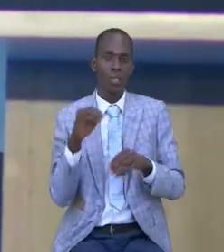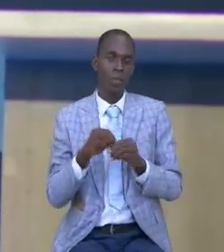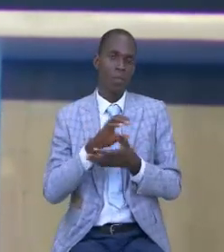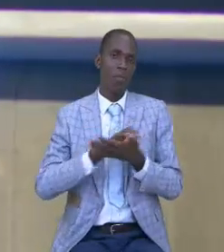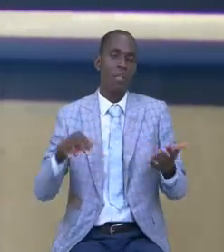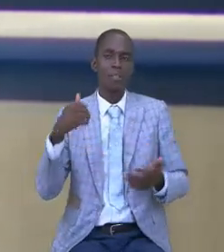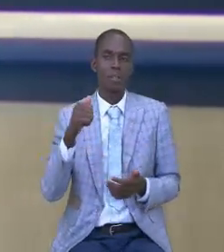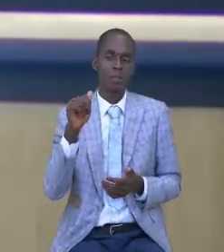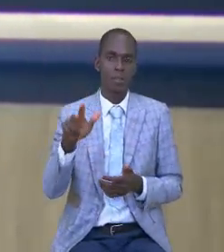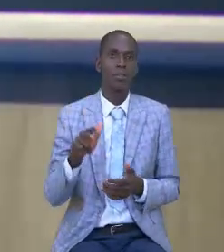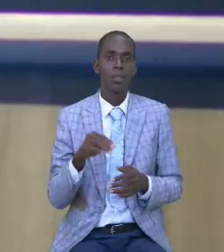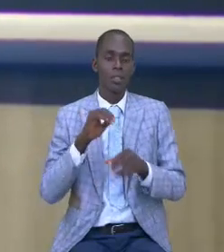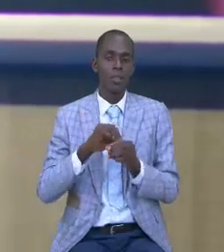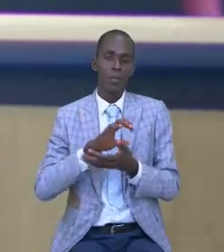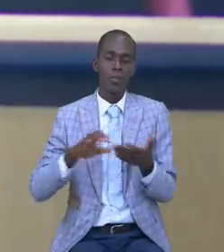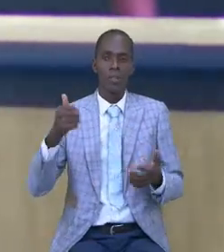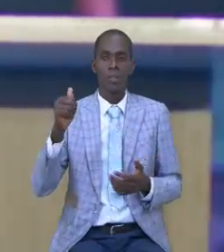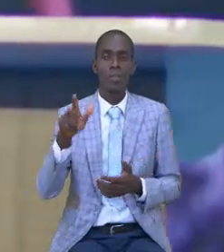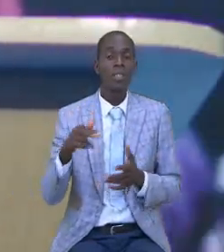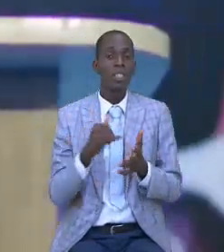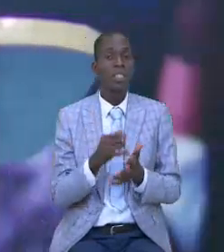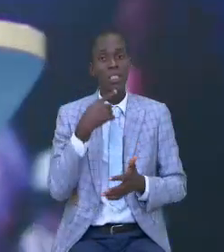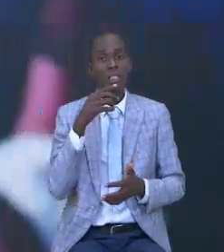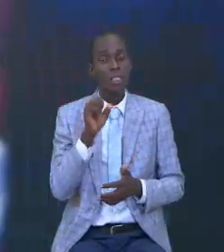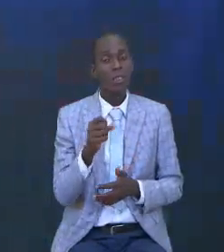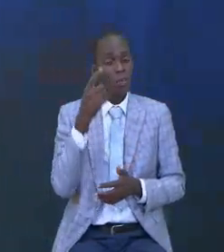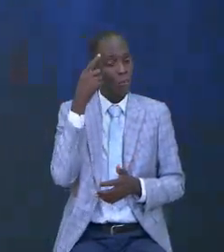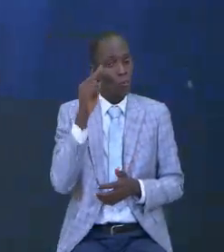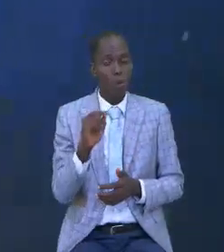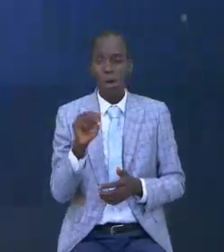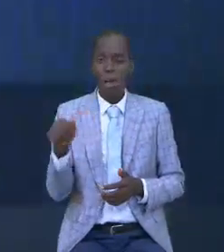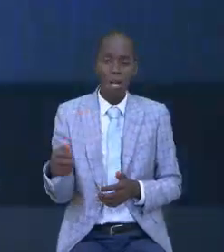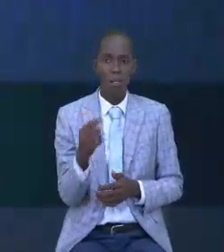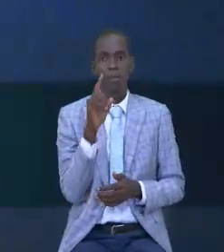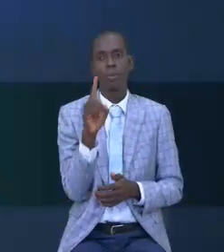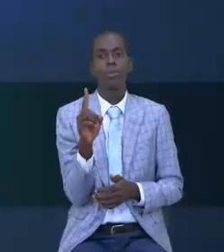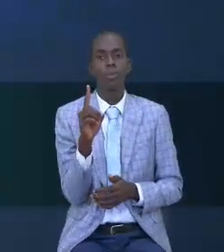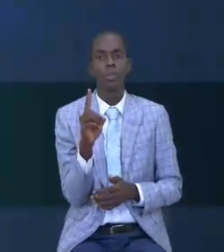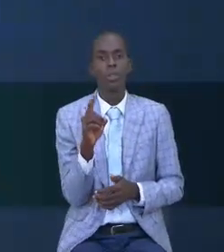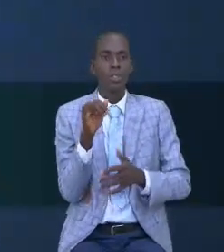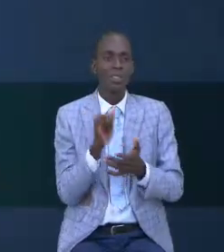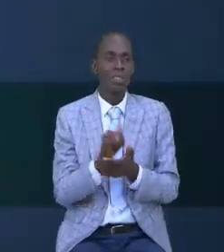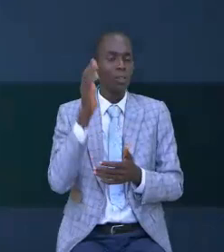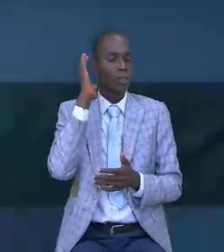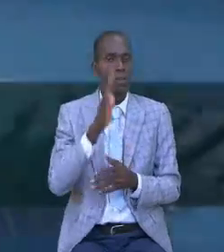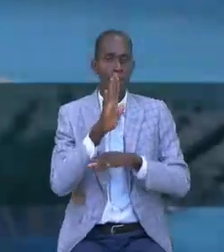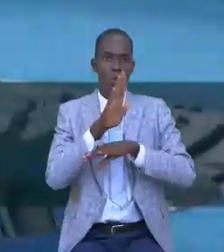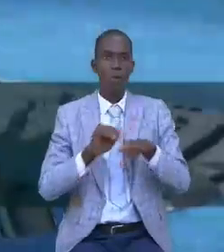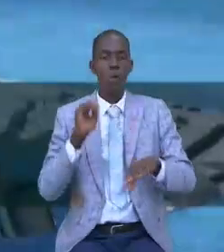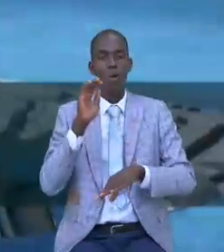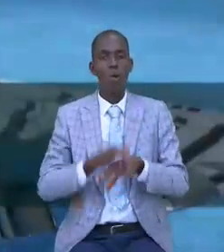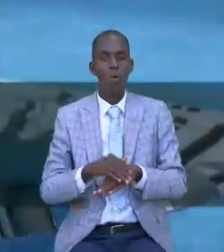verse 13. In verse 13, it says, for whosoever shall call on